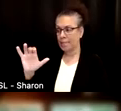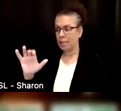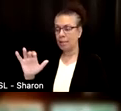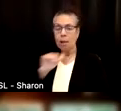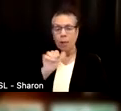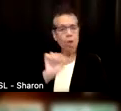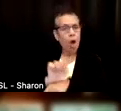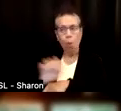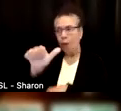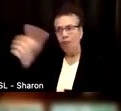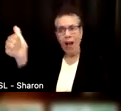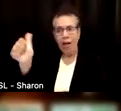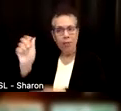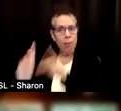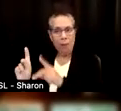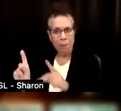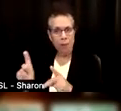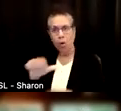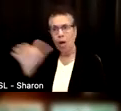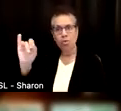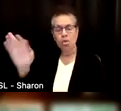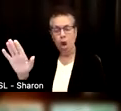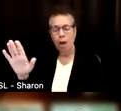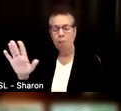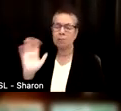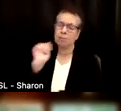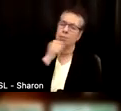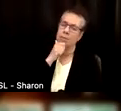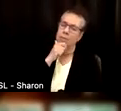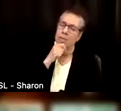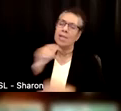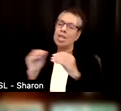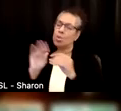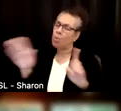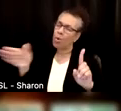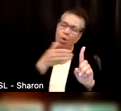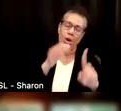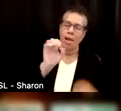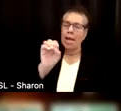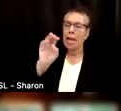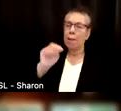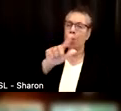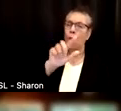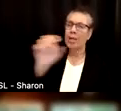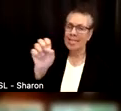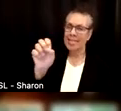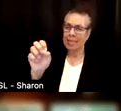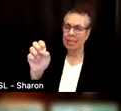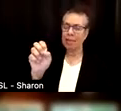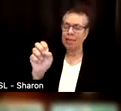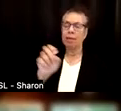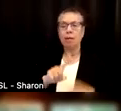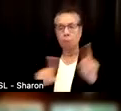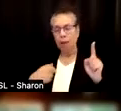anybody else, right? Then that would seem to point to more of an employee-employer relationship. But there's a